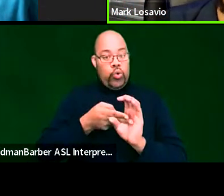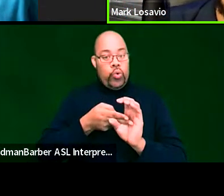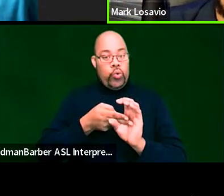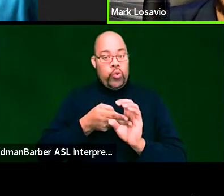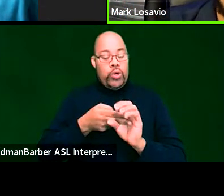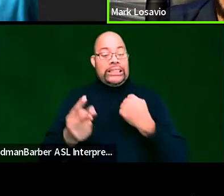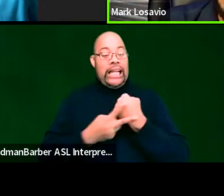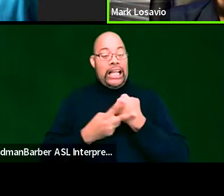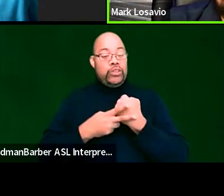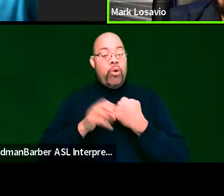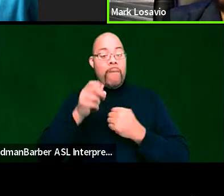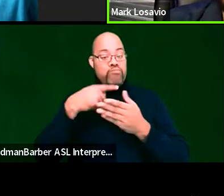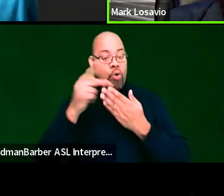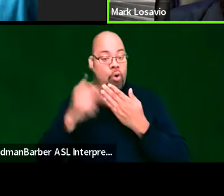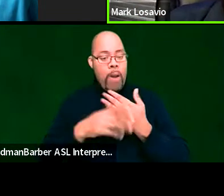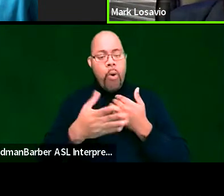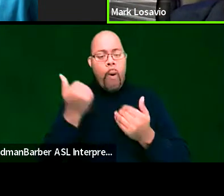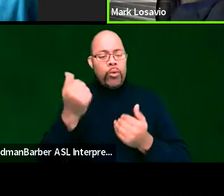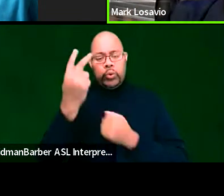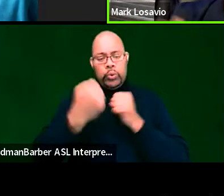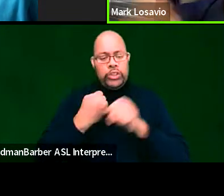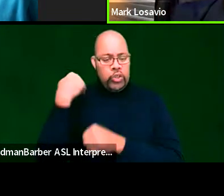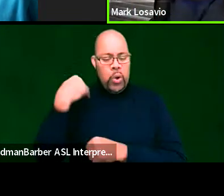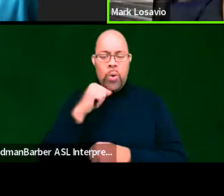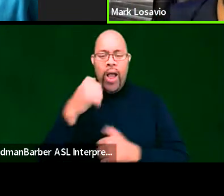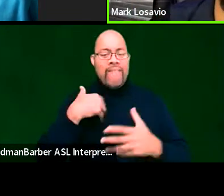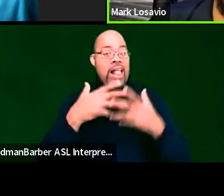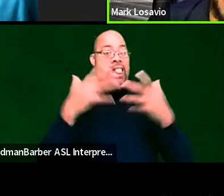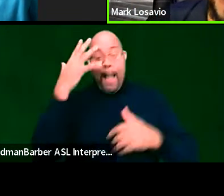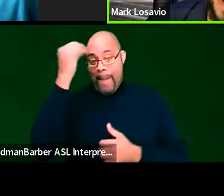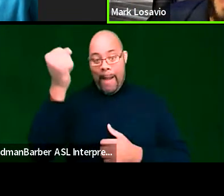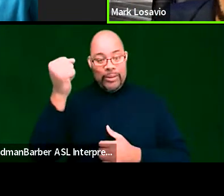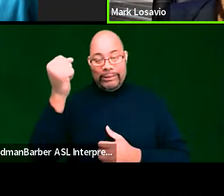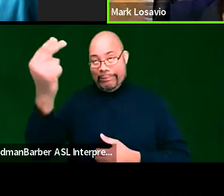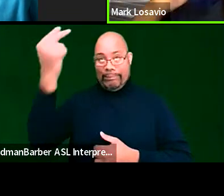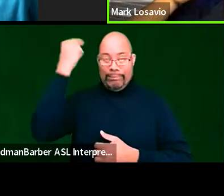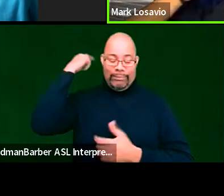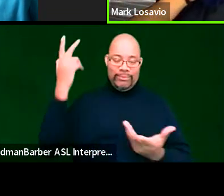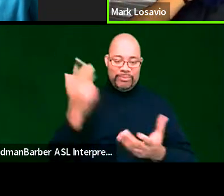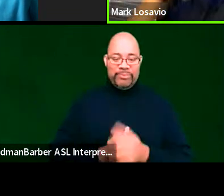Sanctuaries program almost 2 years ago, so I don't have a lot of memories to draw back on.